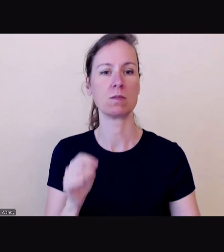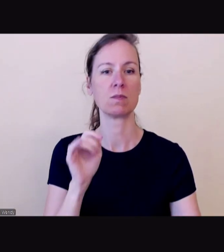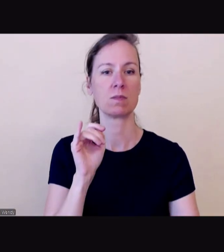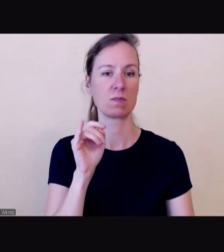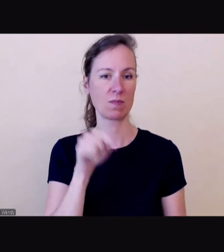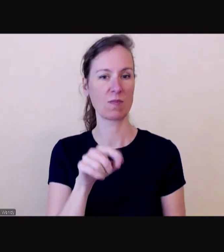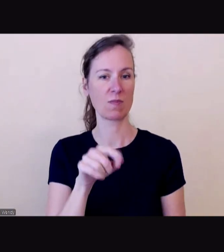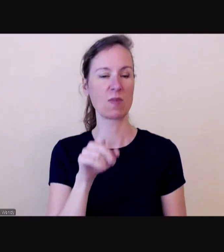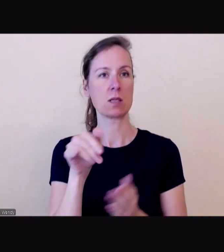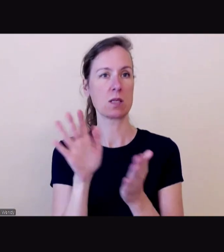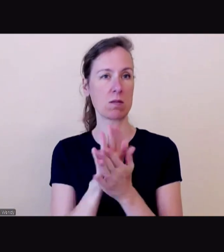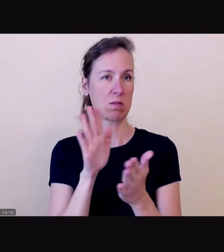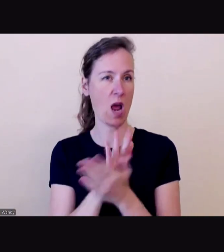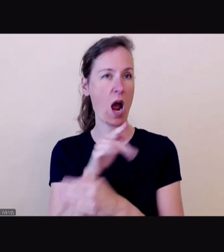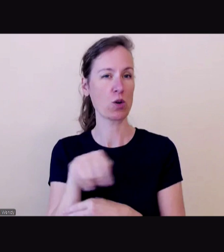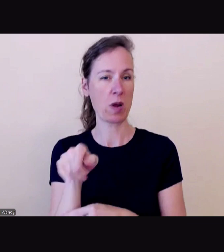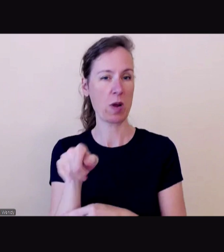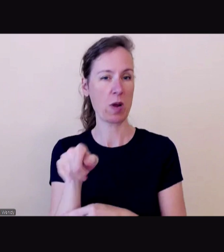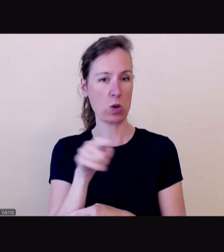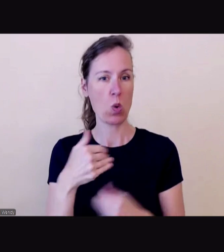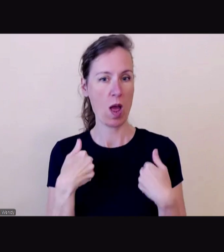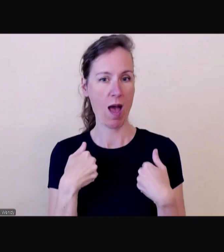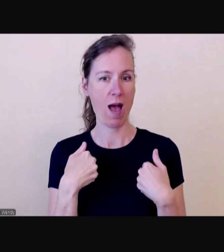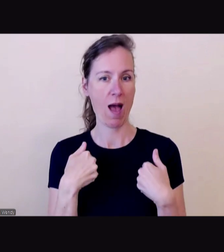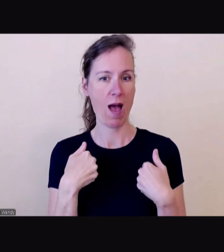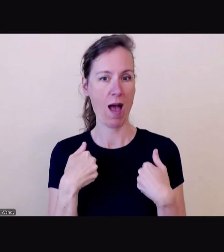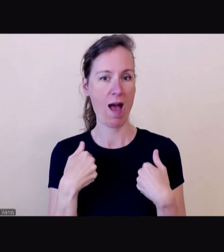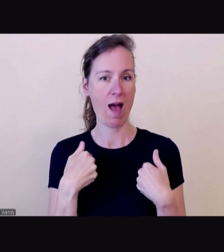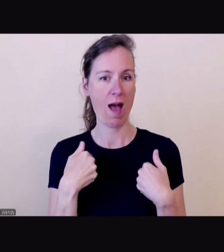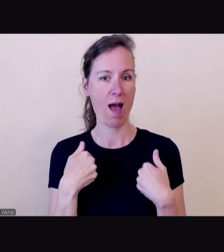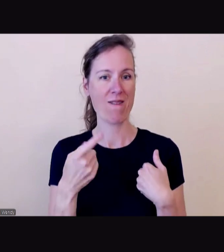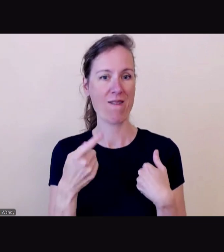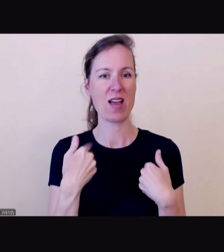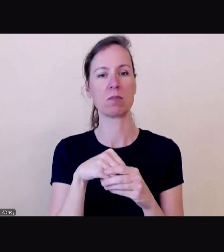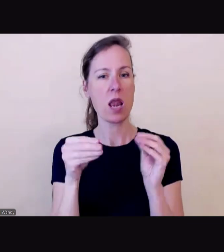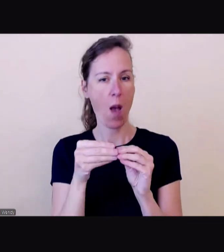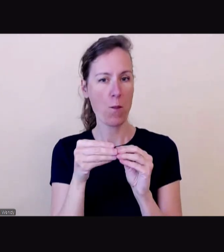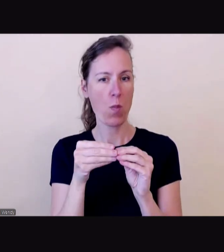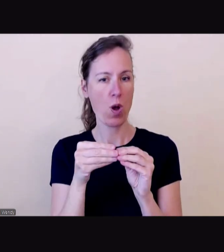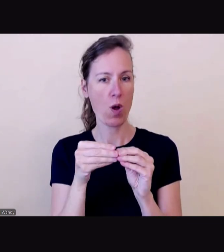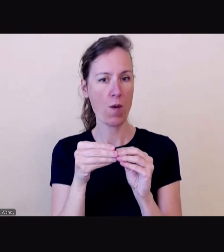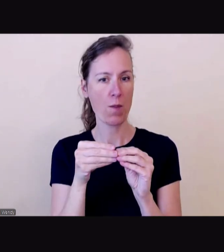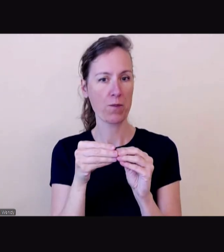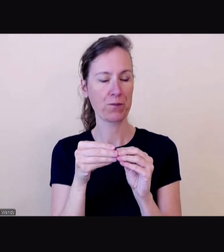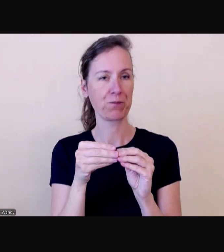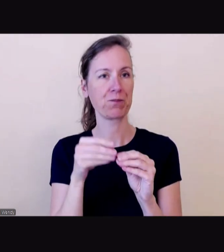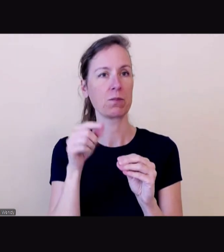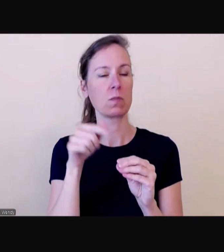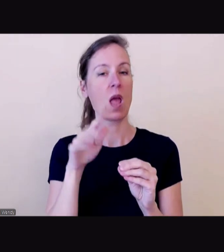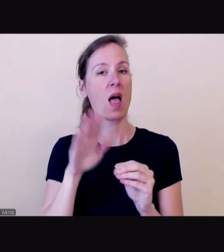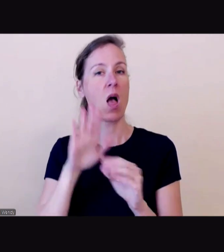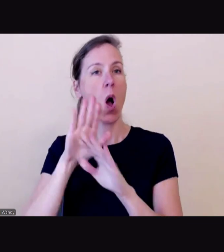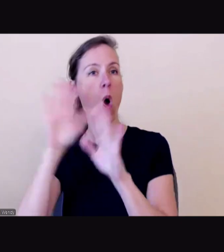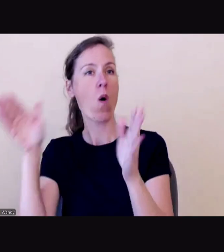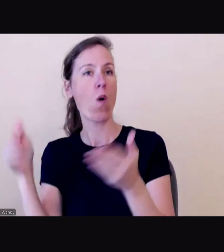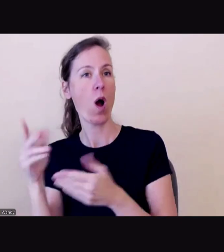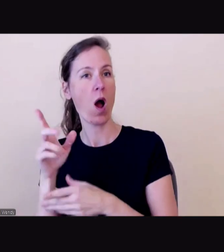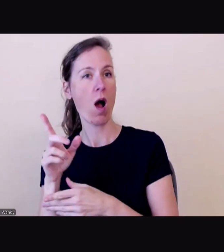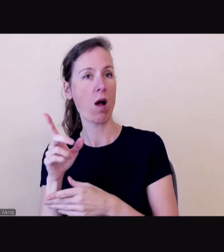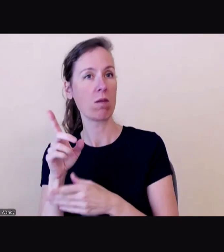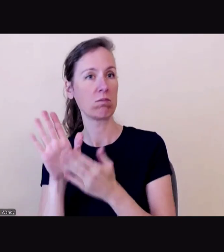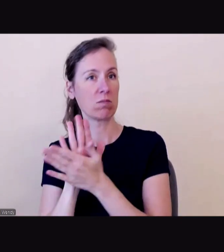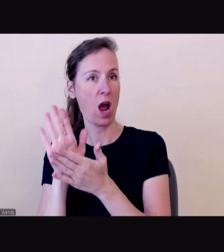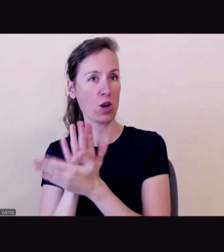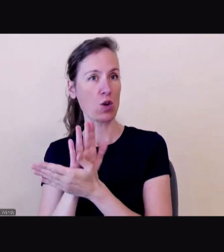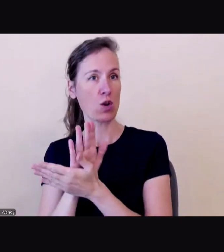the numbers. The overall document, the staff, we're working hard to produce you